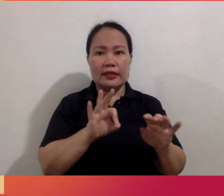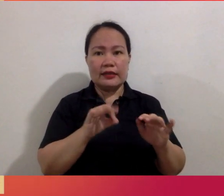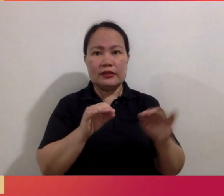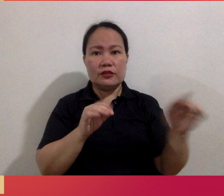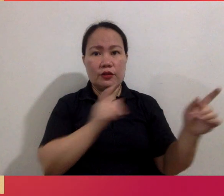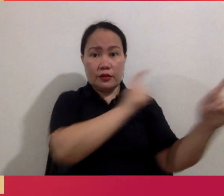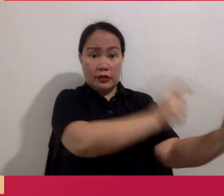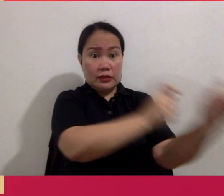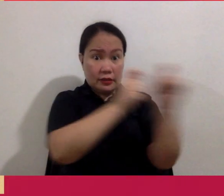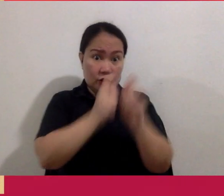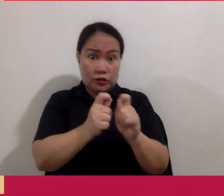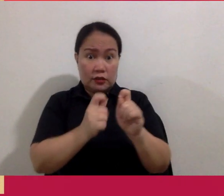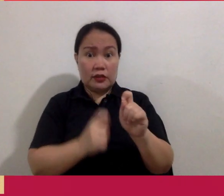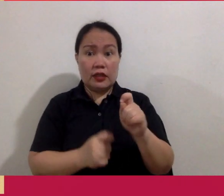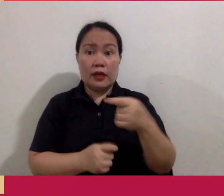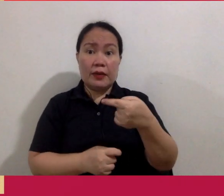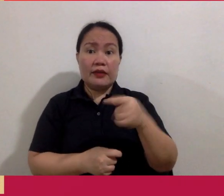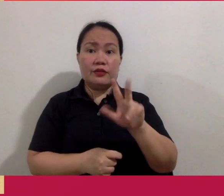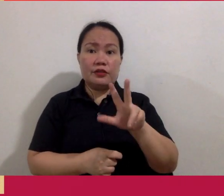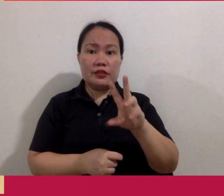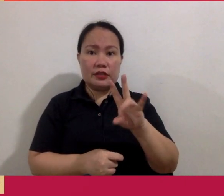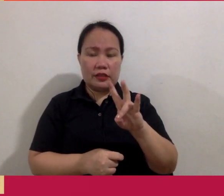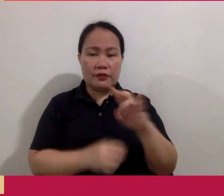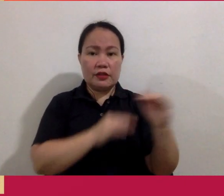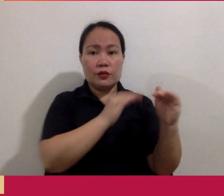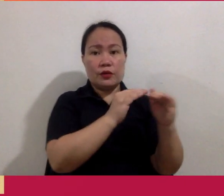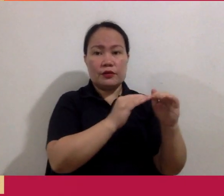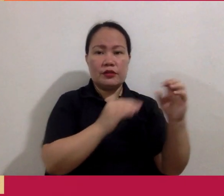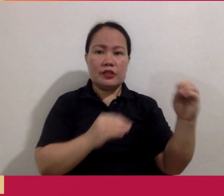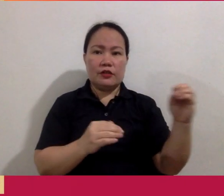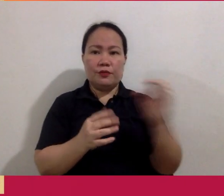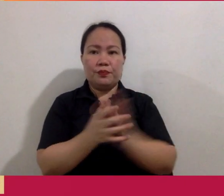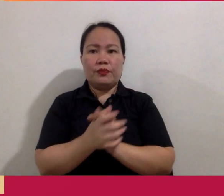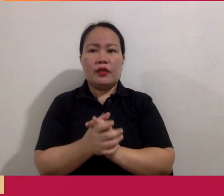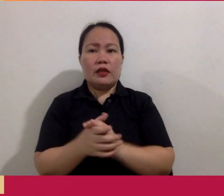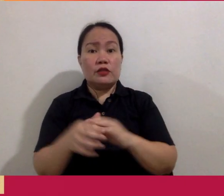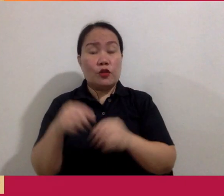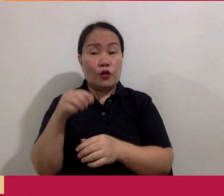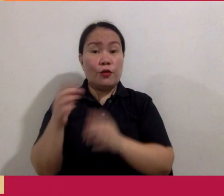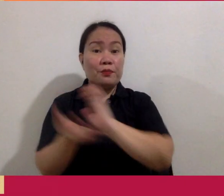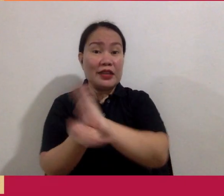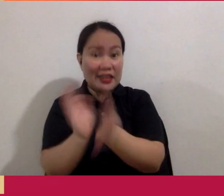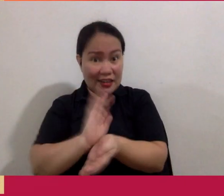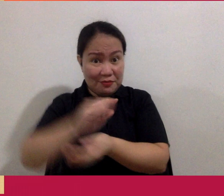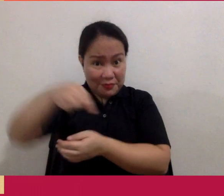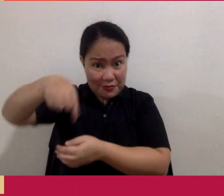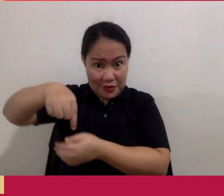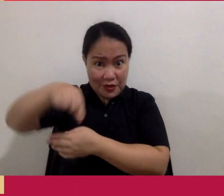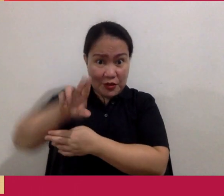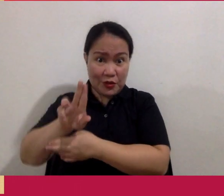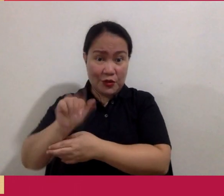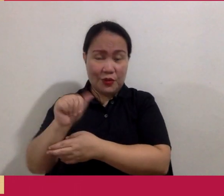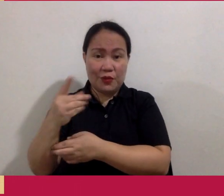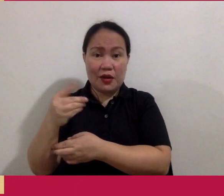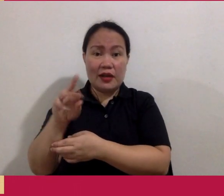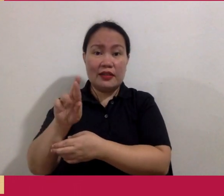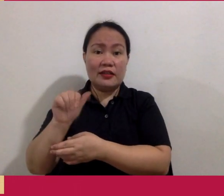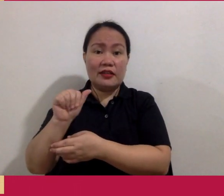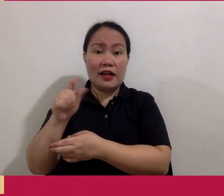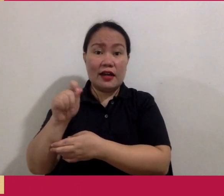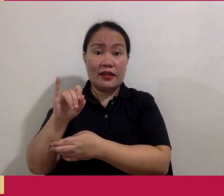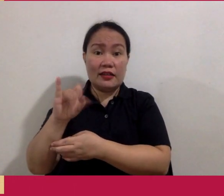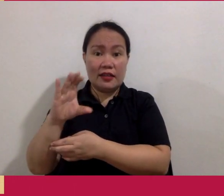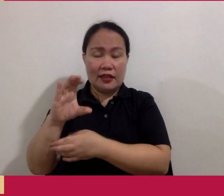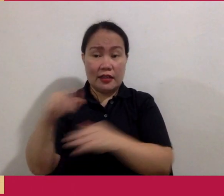37 sa left side. So, that will become minus 37 is equal to 0. So, yung quadratic equation na natin is 2x